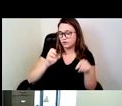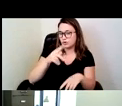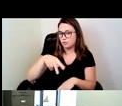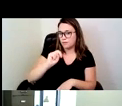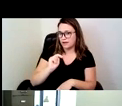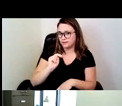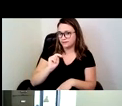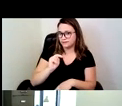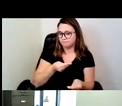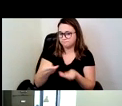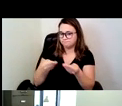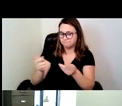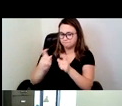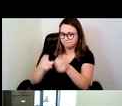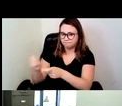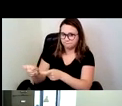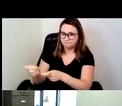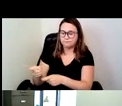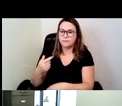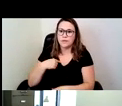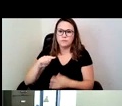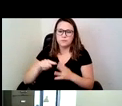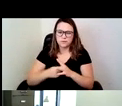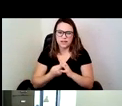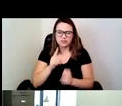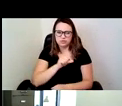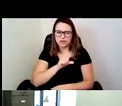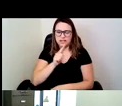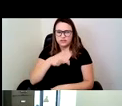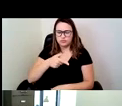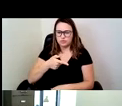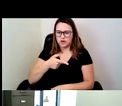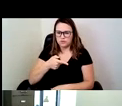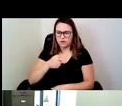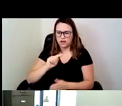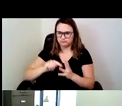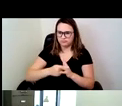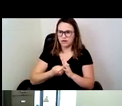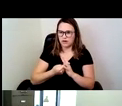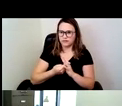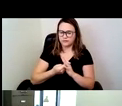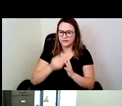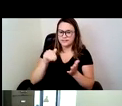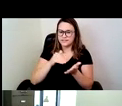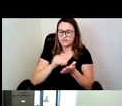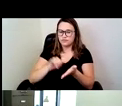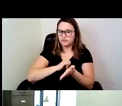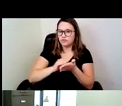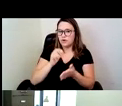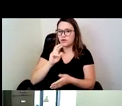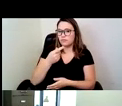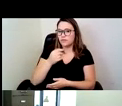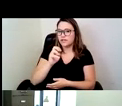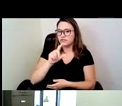We will begin the 2021 distribution at the Central New York Regional Market located